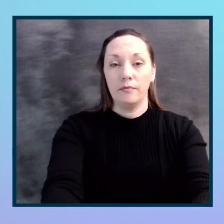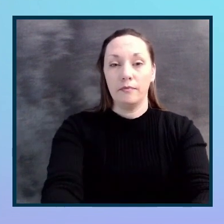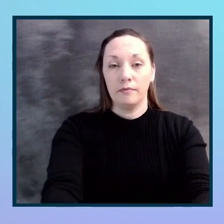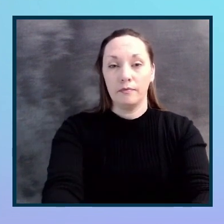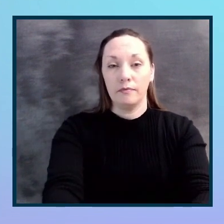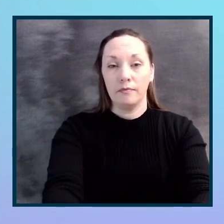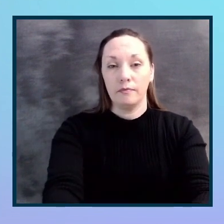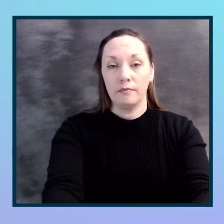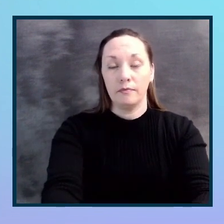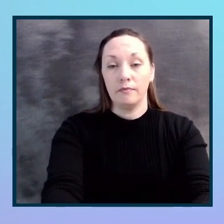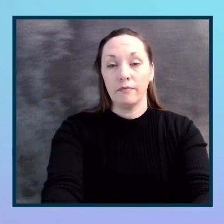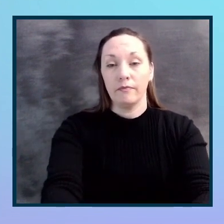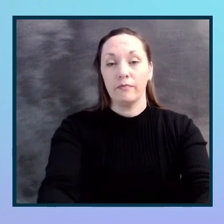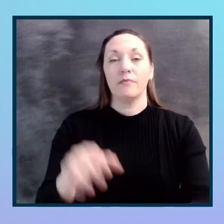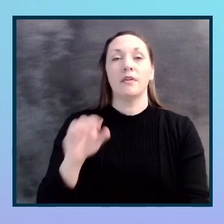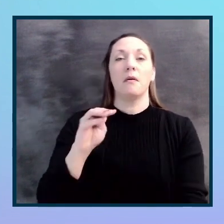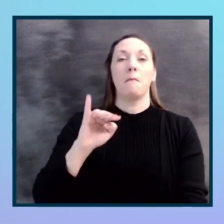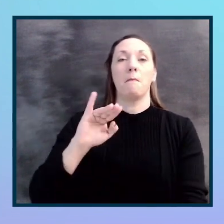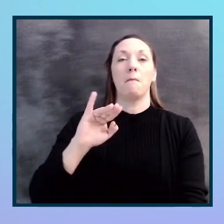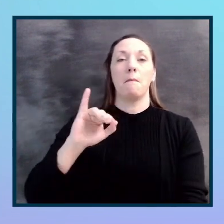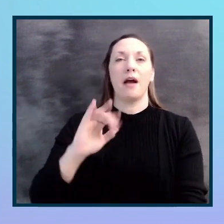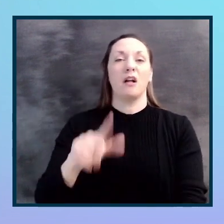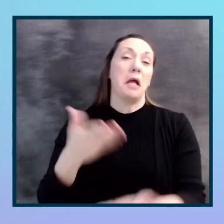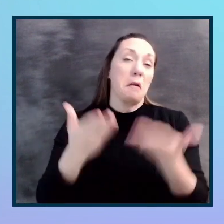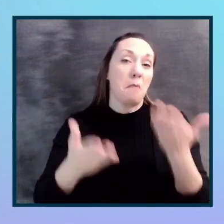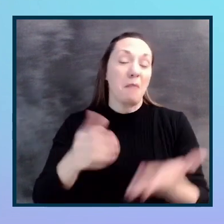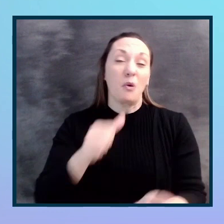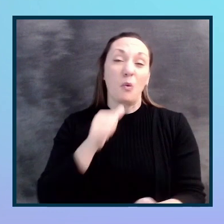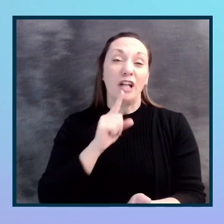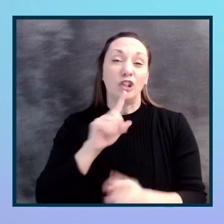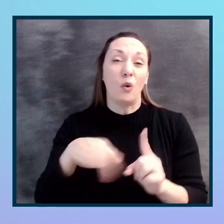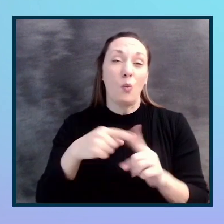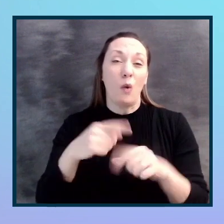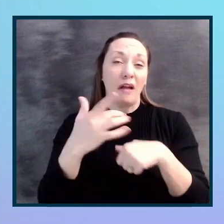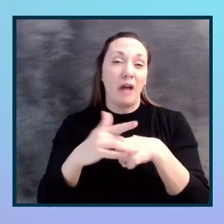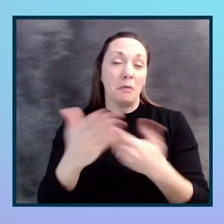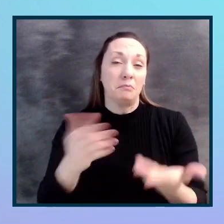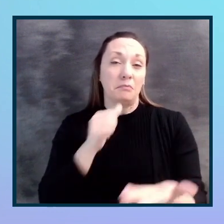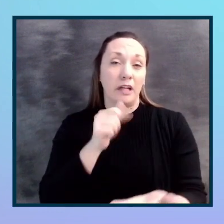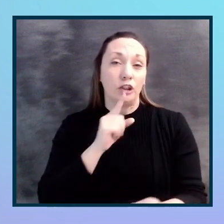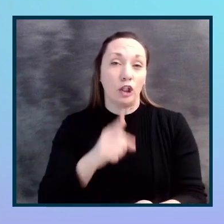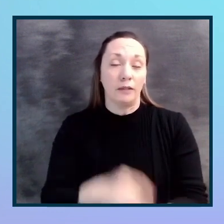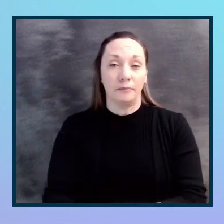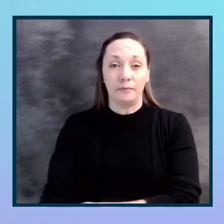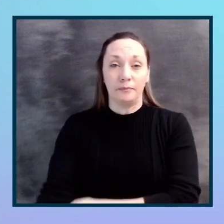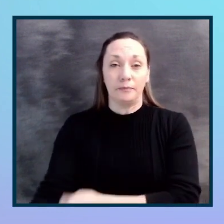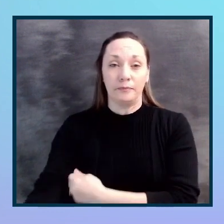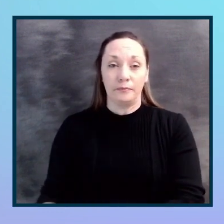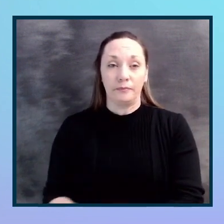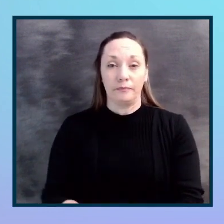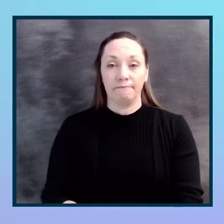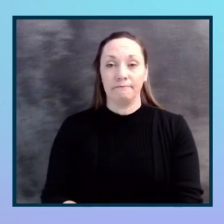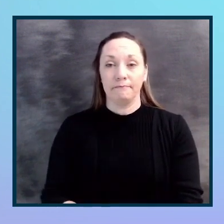just VS Code, but we're unsure when that will be available for users. Got it. Thank